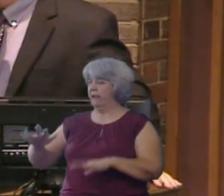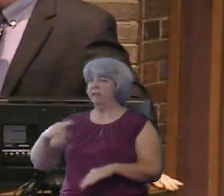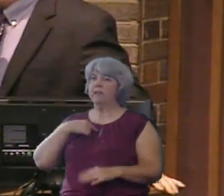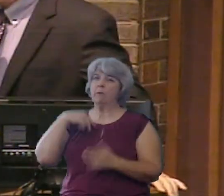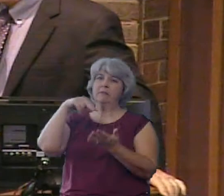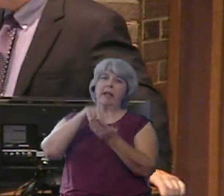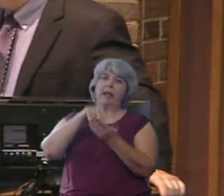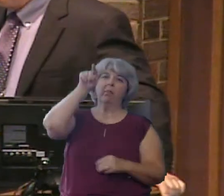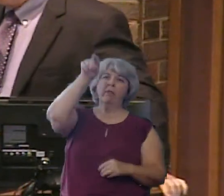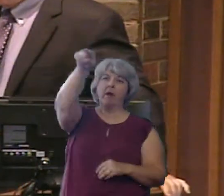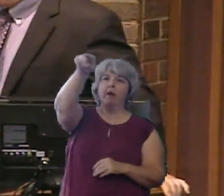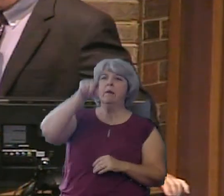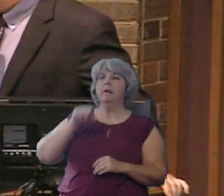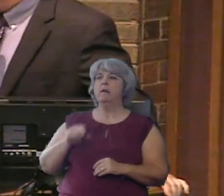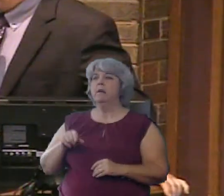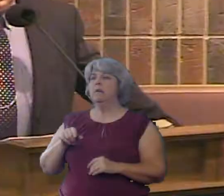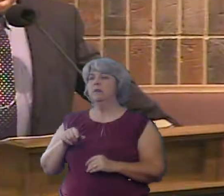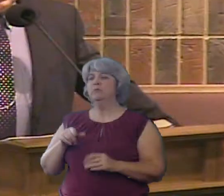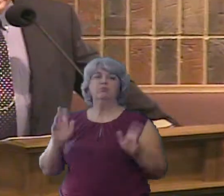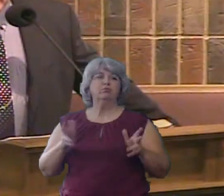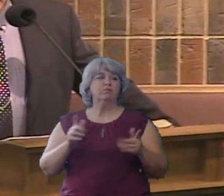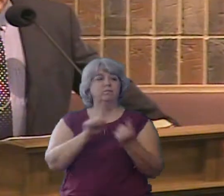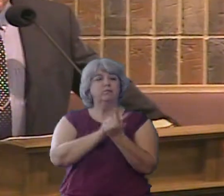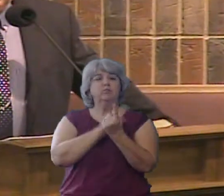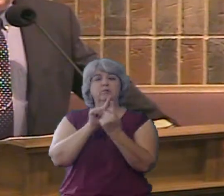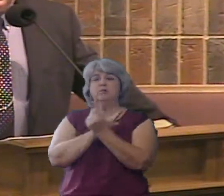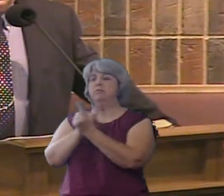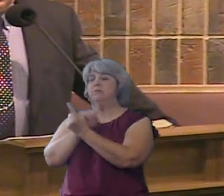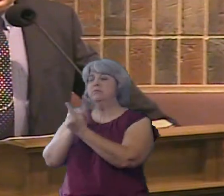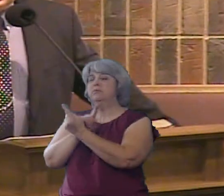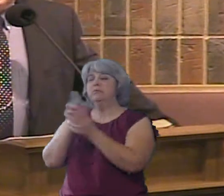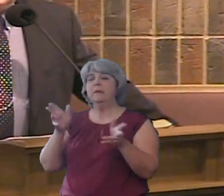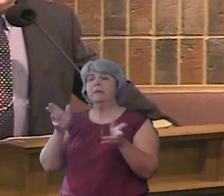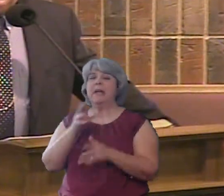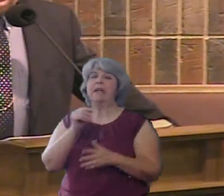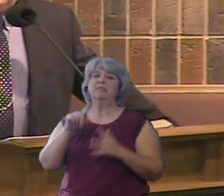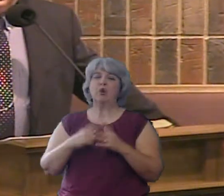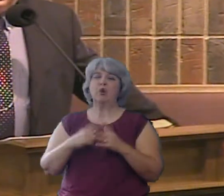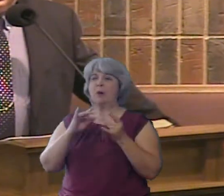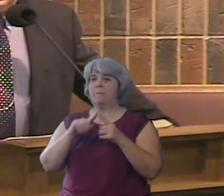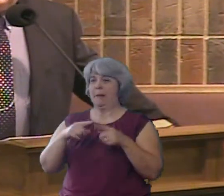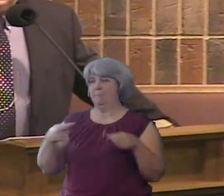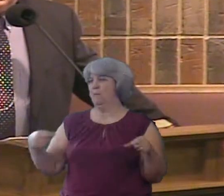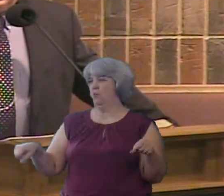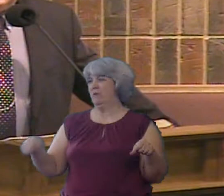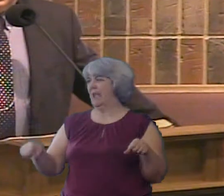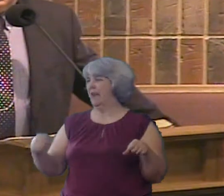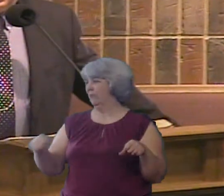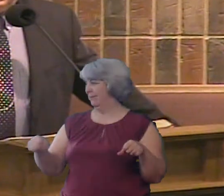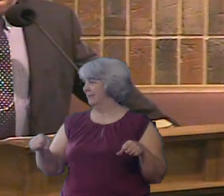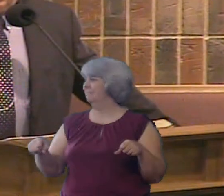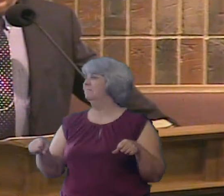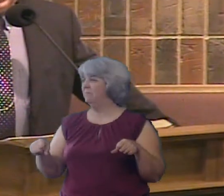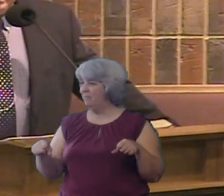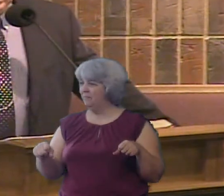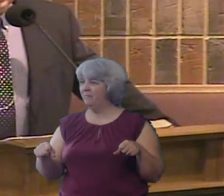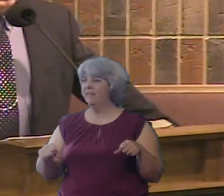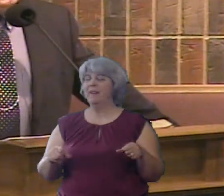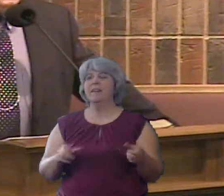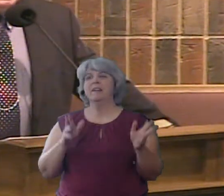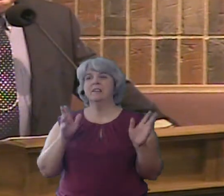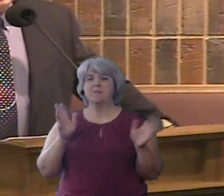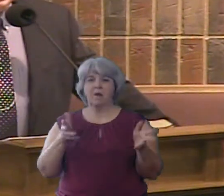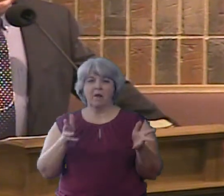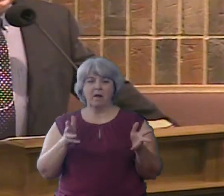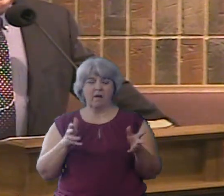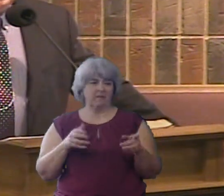foyer talking with some friends, and the subject of motorcycles came up and different things, and they began to talk about, and one of them